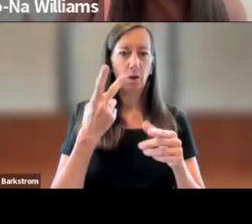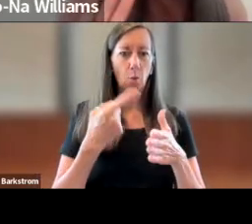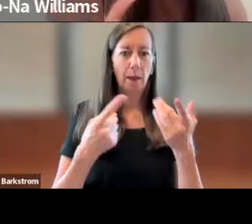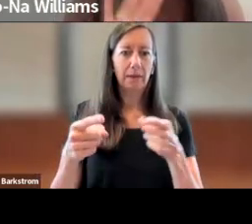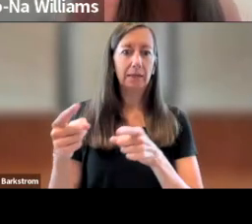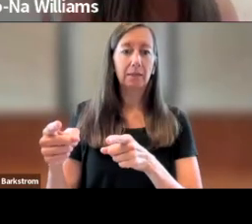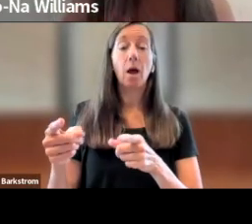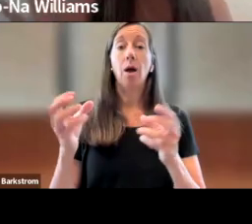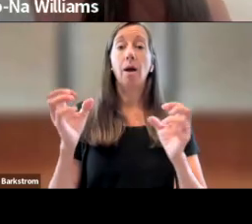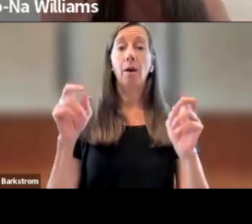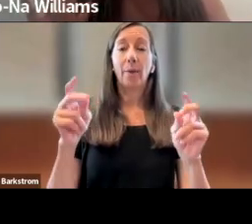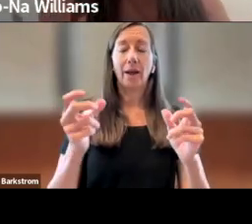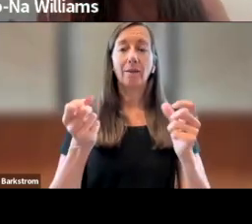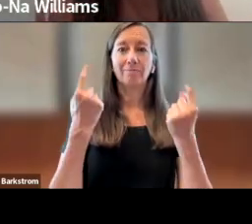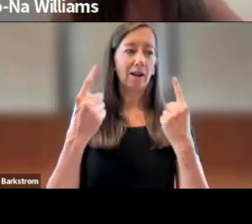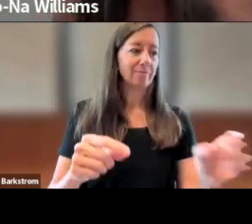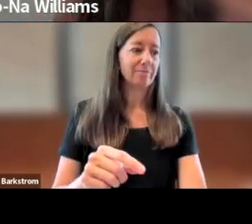Okay, got it.